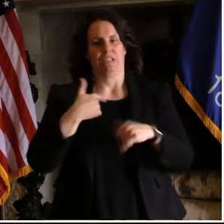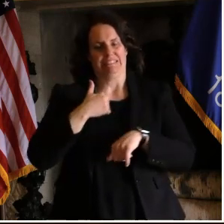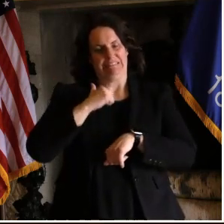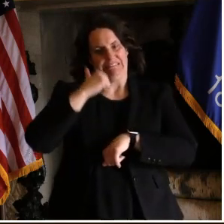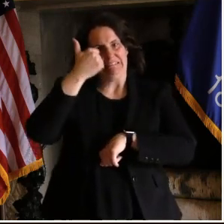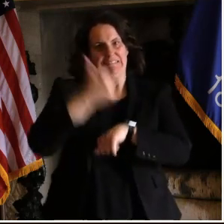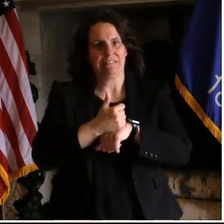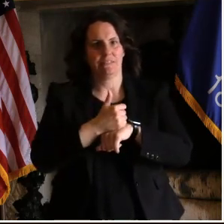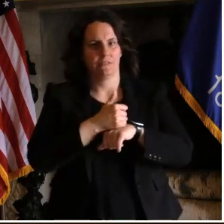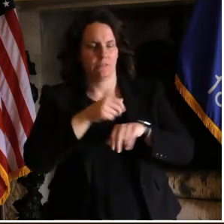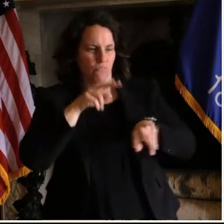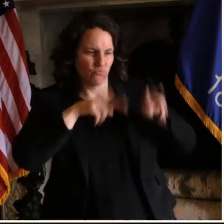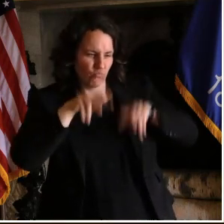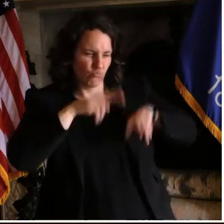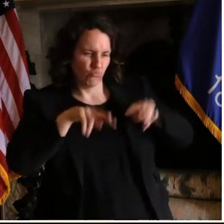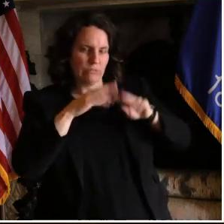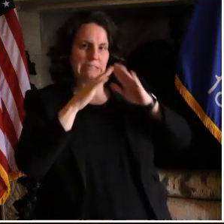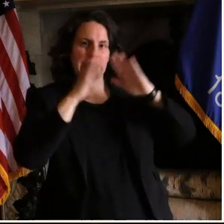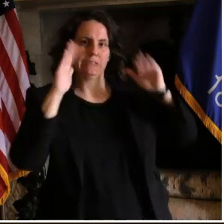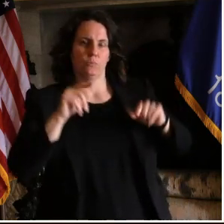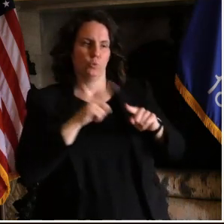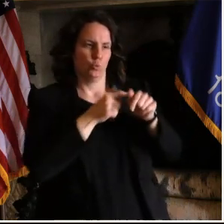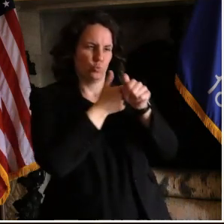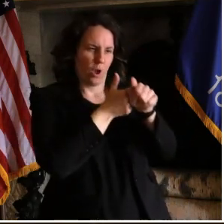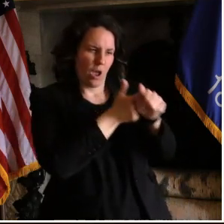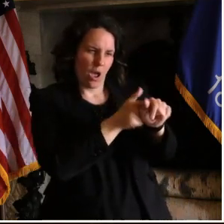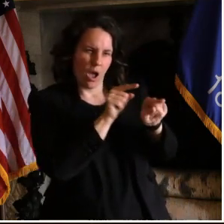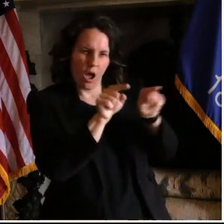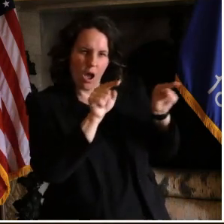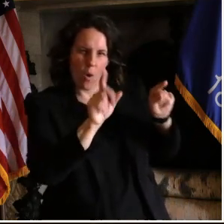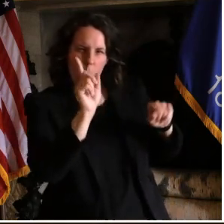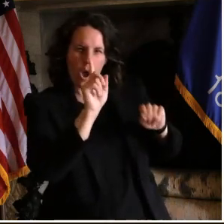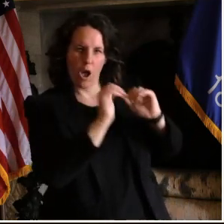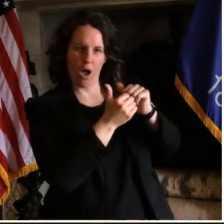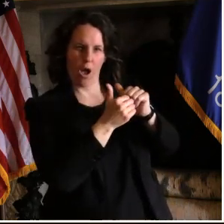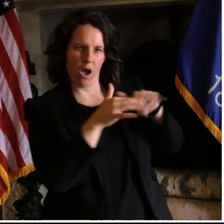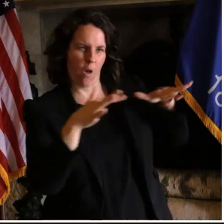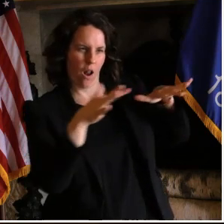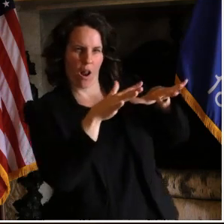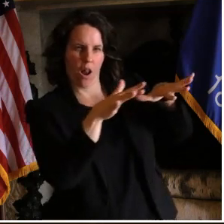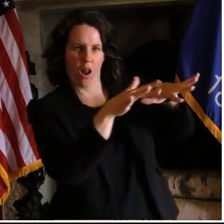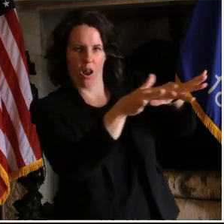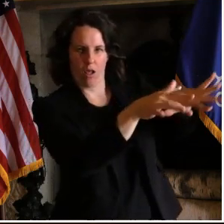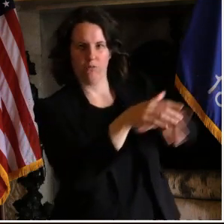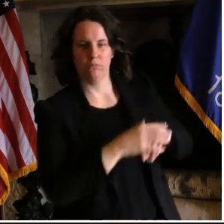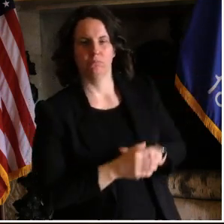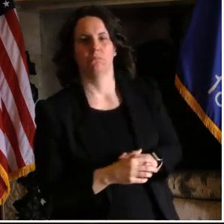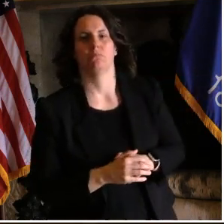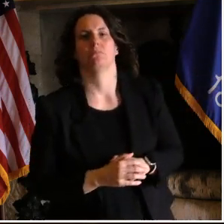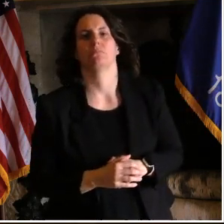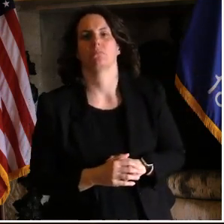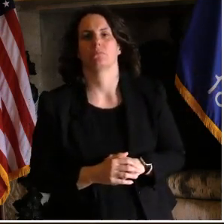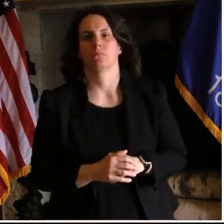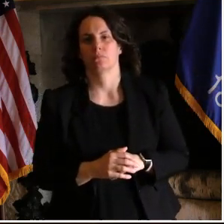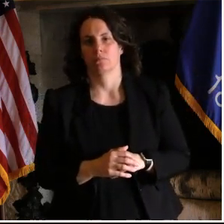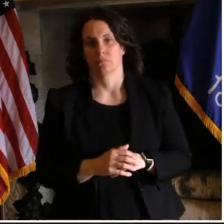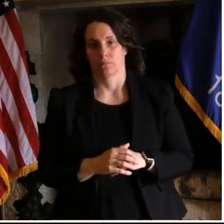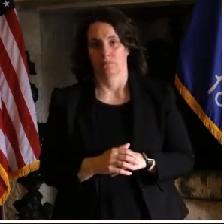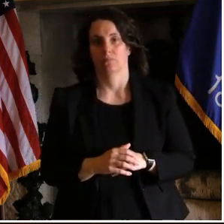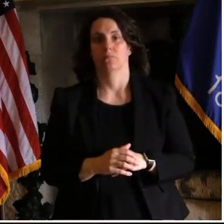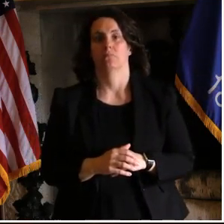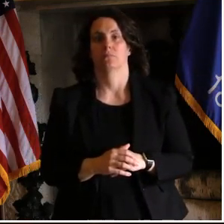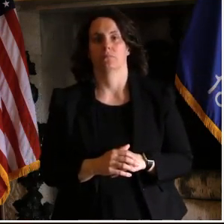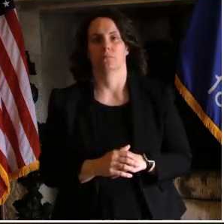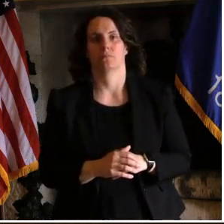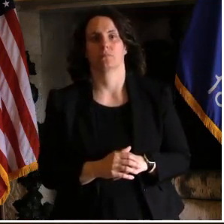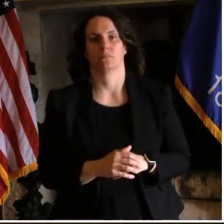readily the number of probable cases, because it's definitely going to be the case that the number of positive tests isn't equivalent to the number of people with the